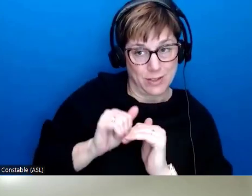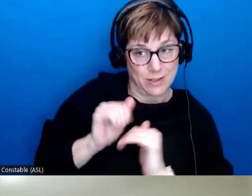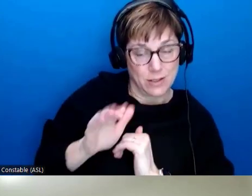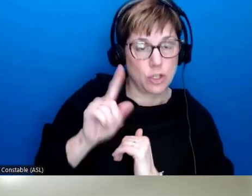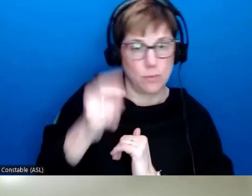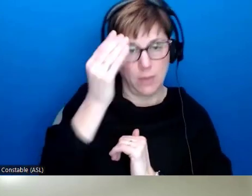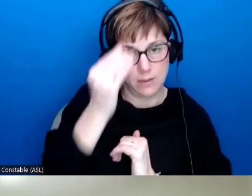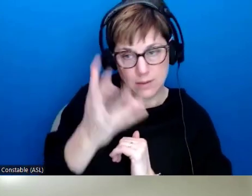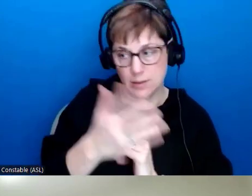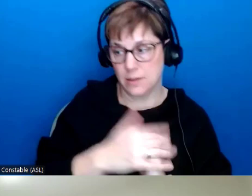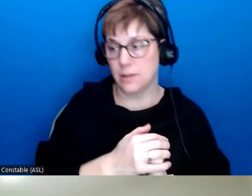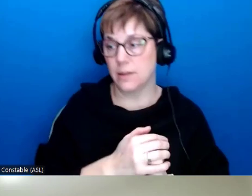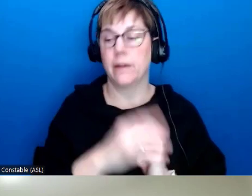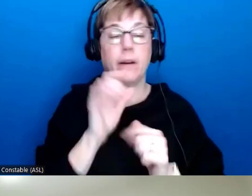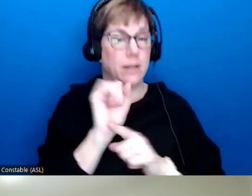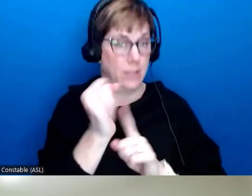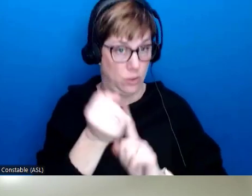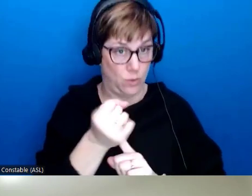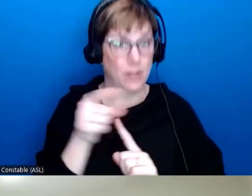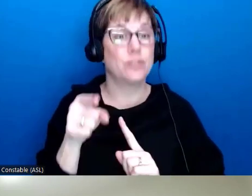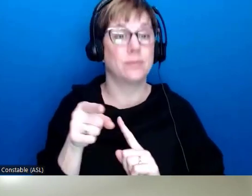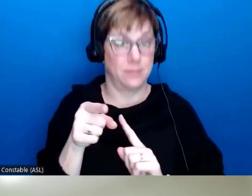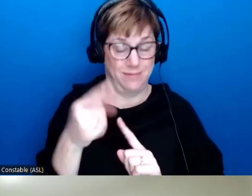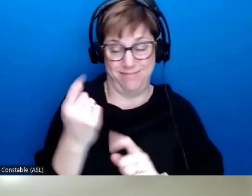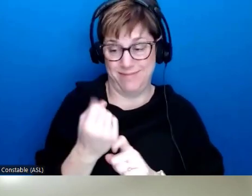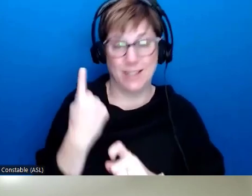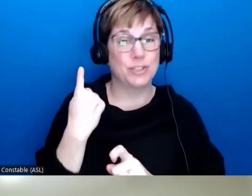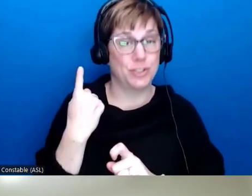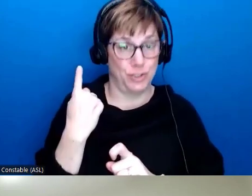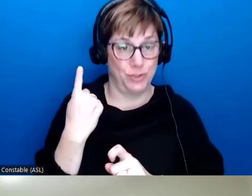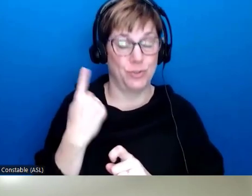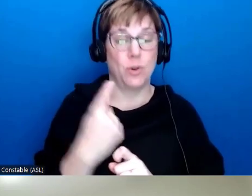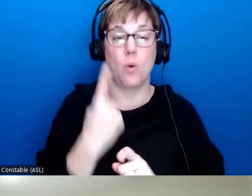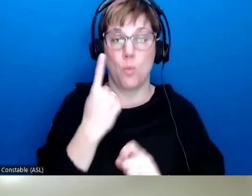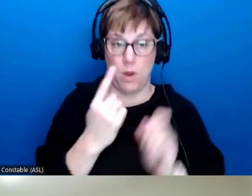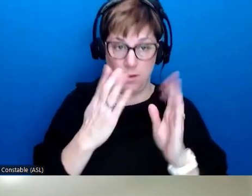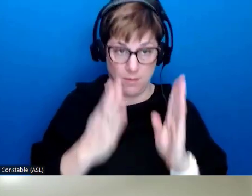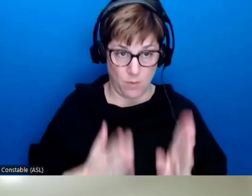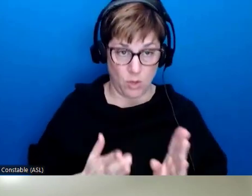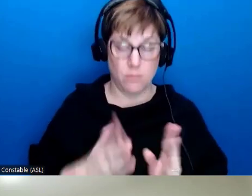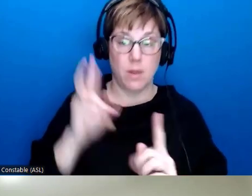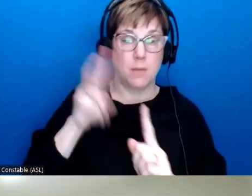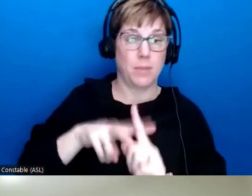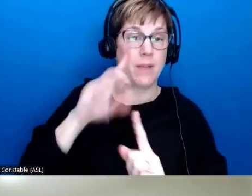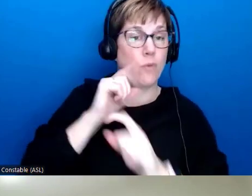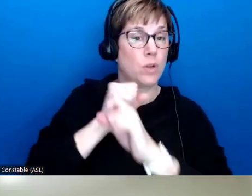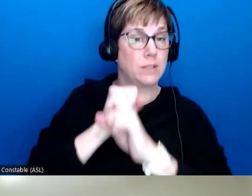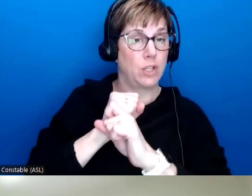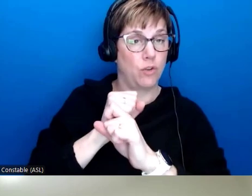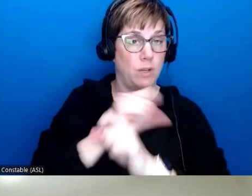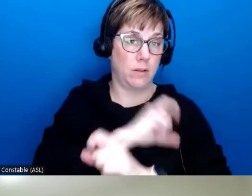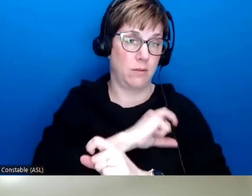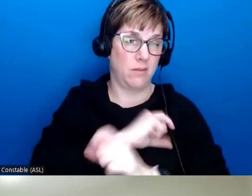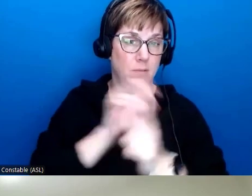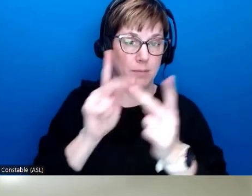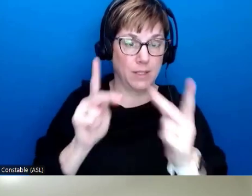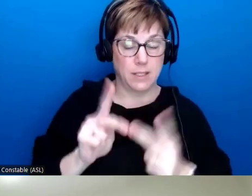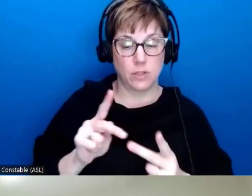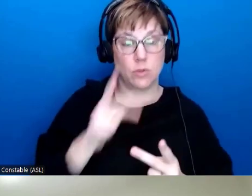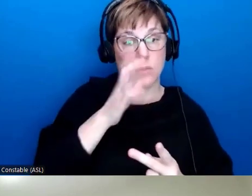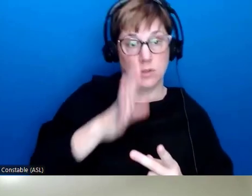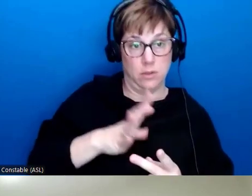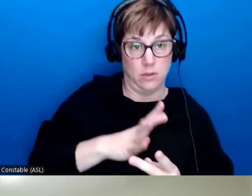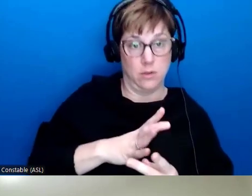had that very case last year. There's an individual who was applying for a security position. She was invited